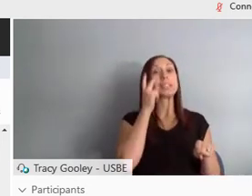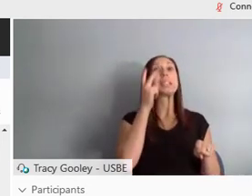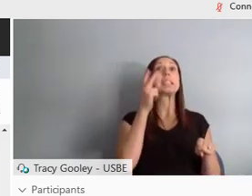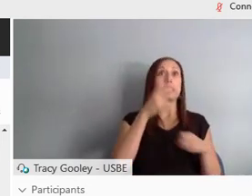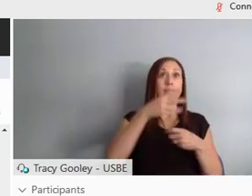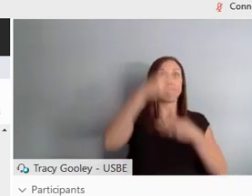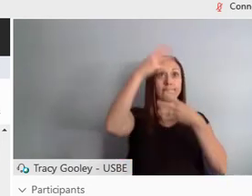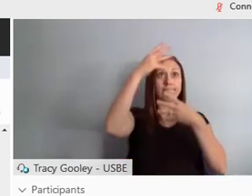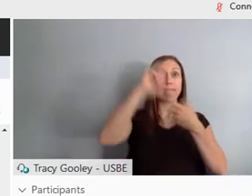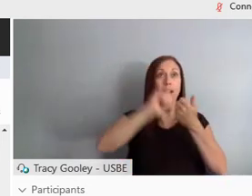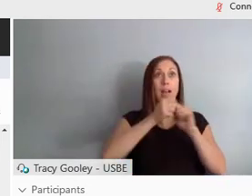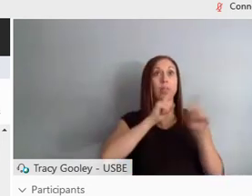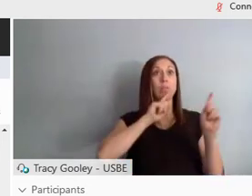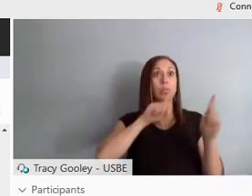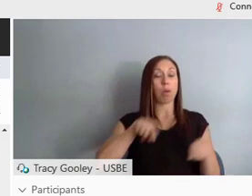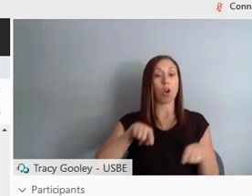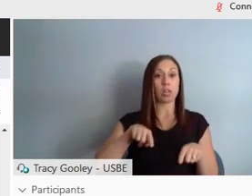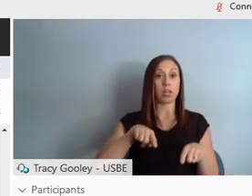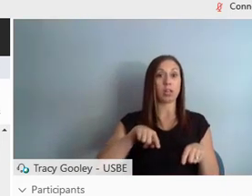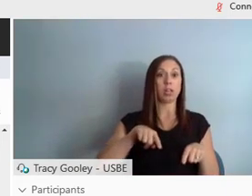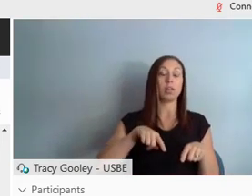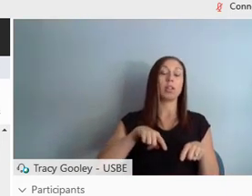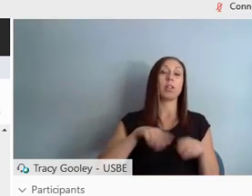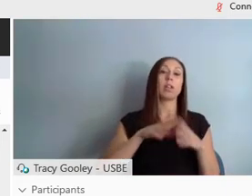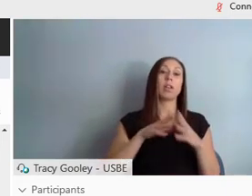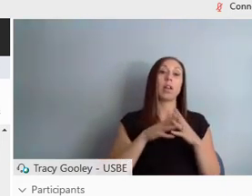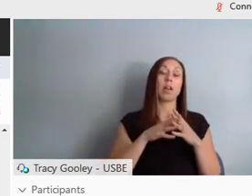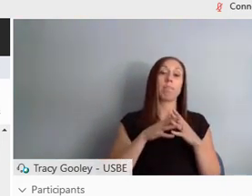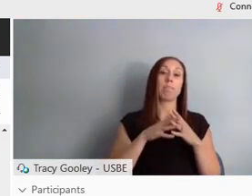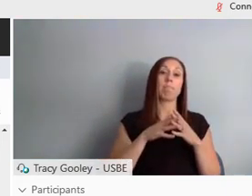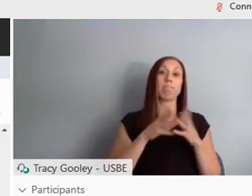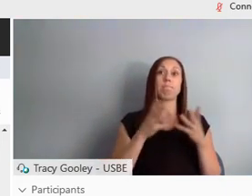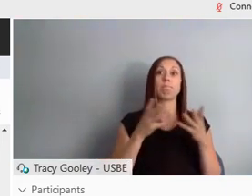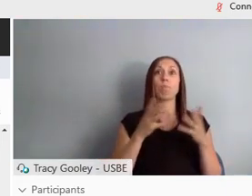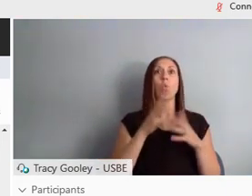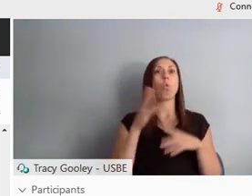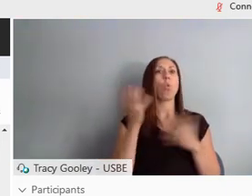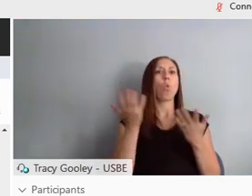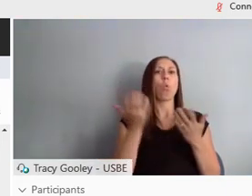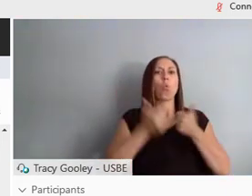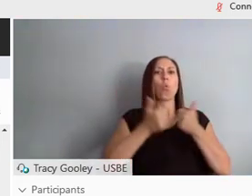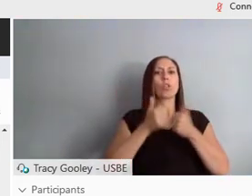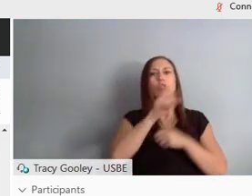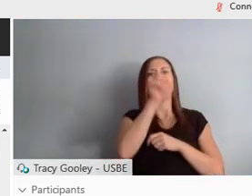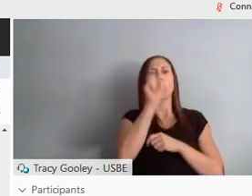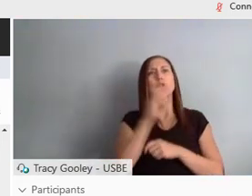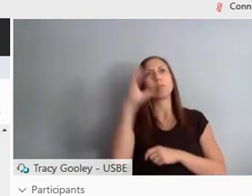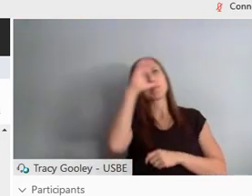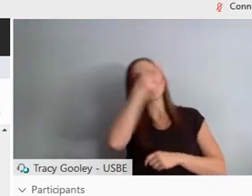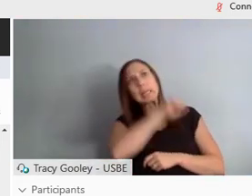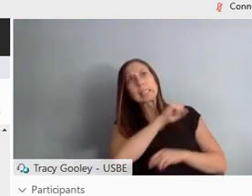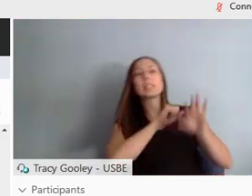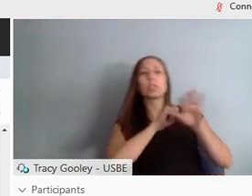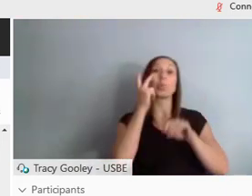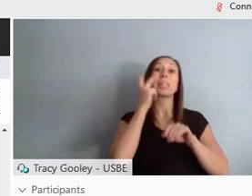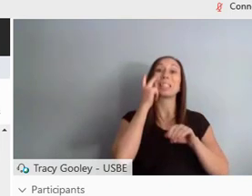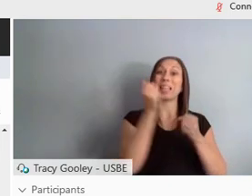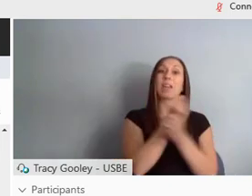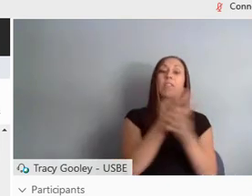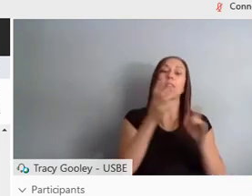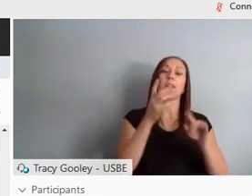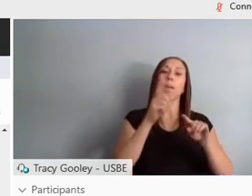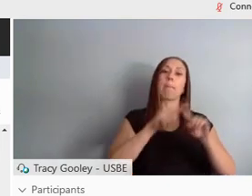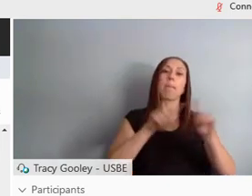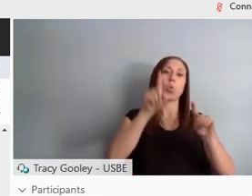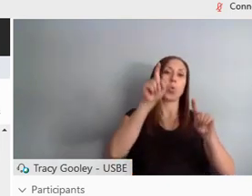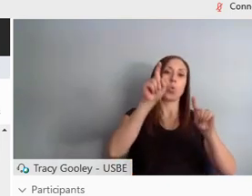and see how they responded, what questions they missed, anything. You're just not